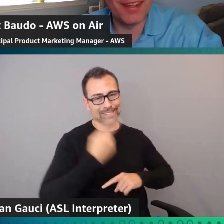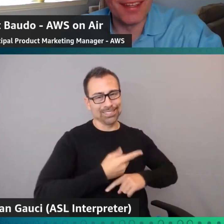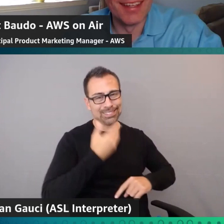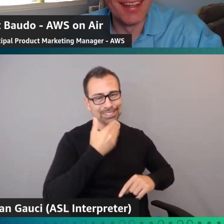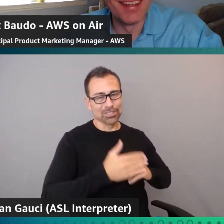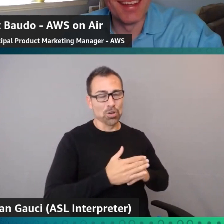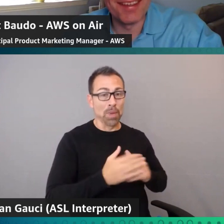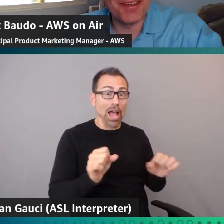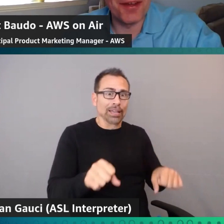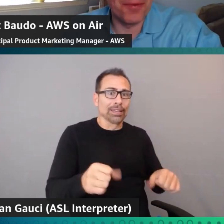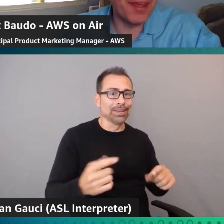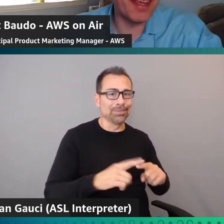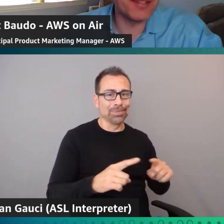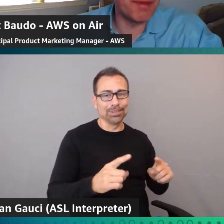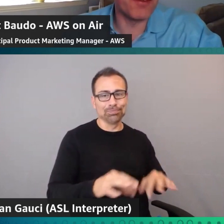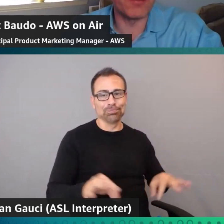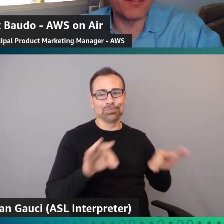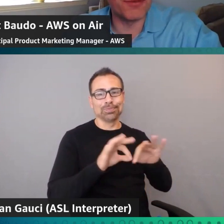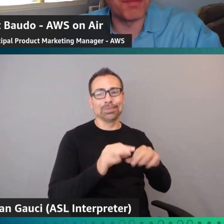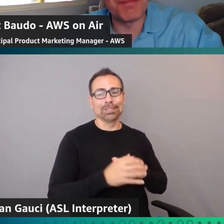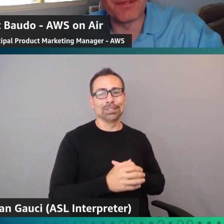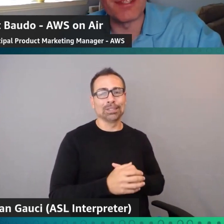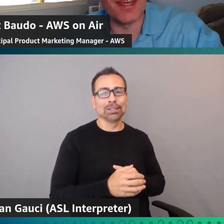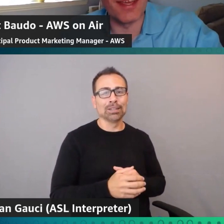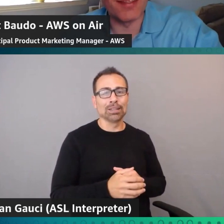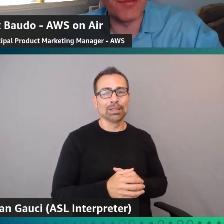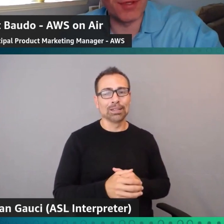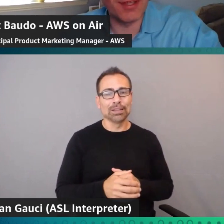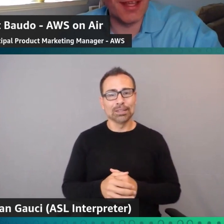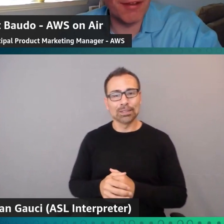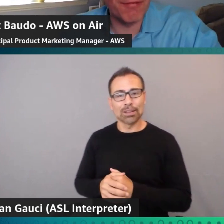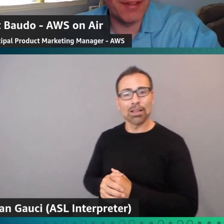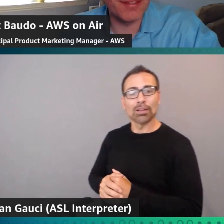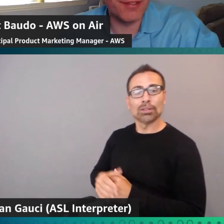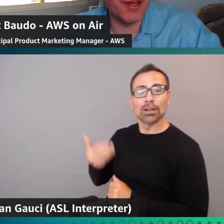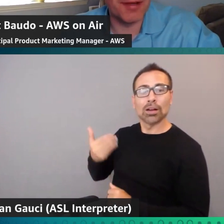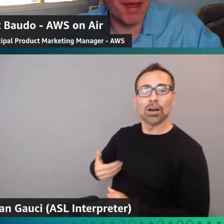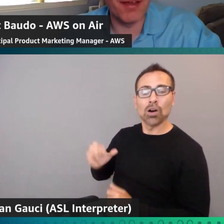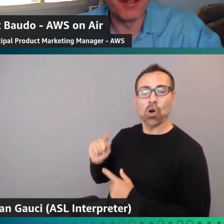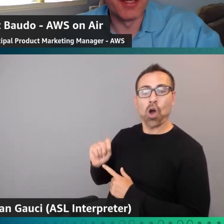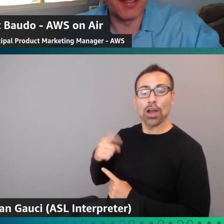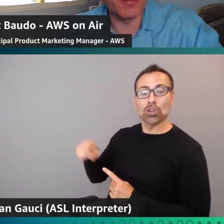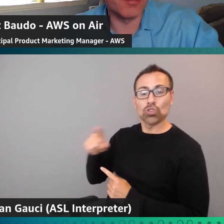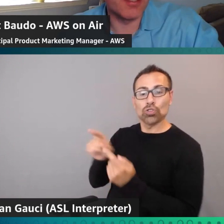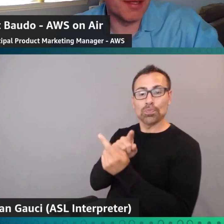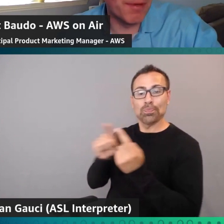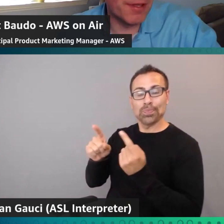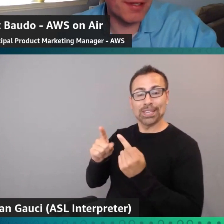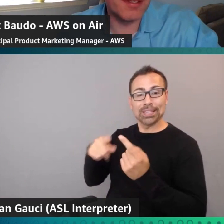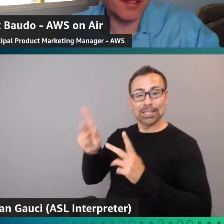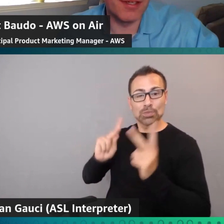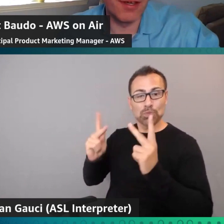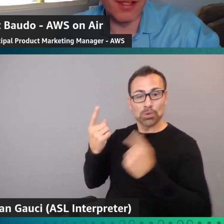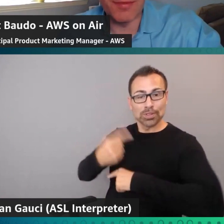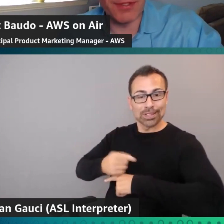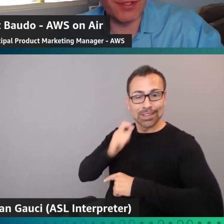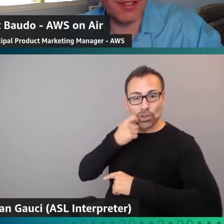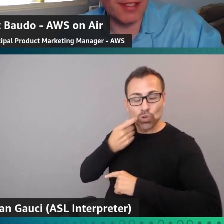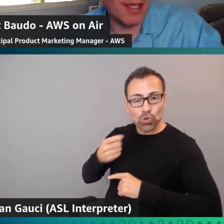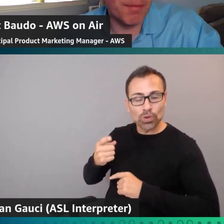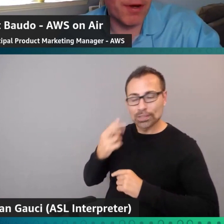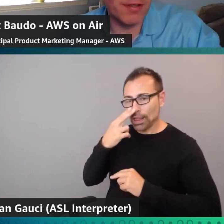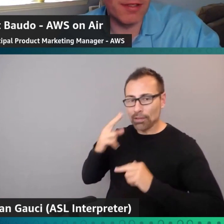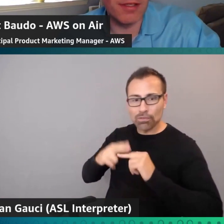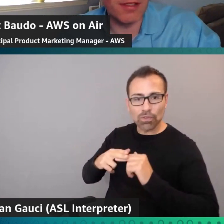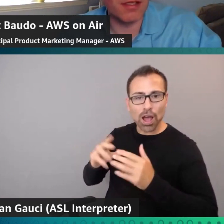we not worth it. No, we get to meet all these cool people today. It's really a lot of fun to talk about, sustainability, to especially